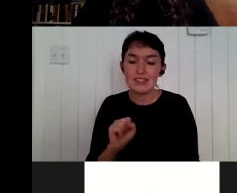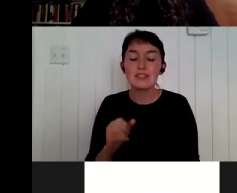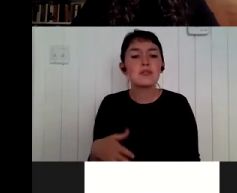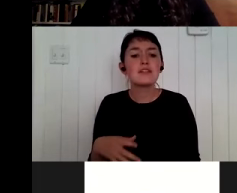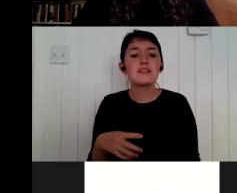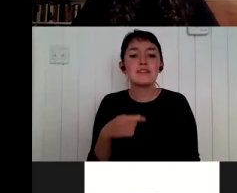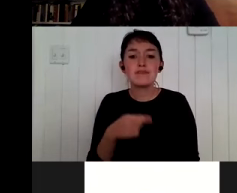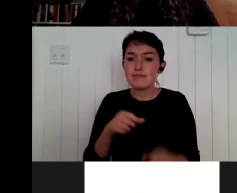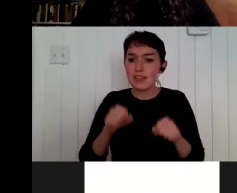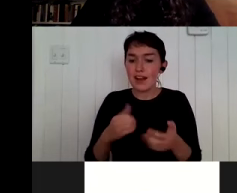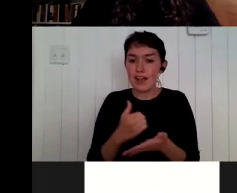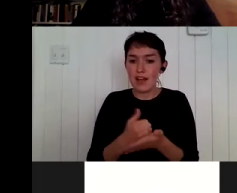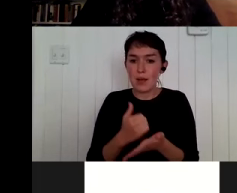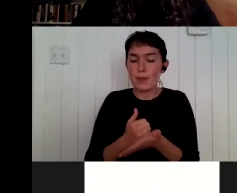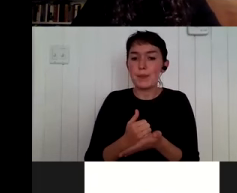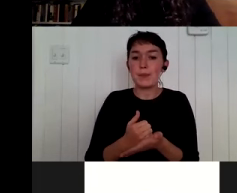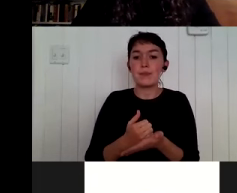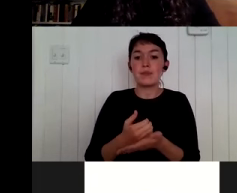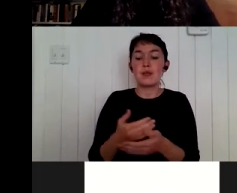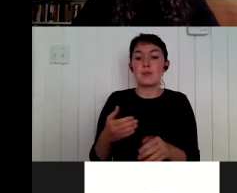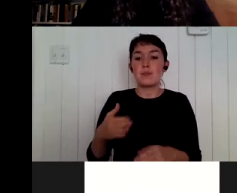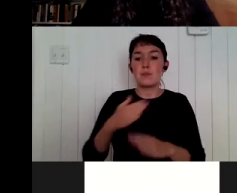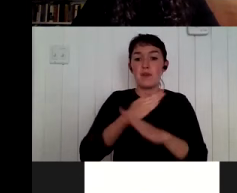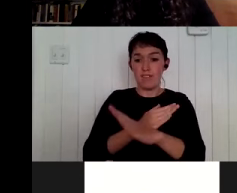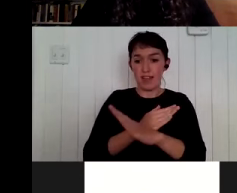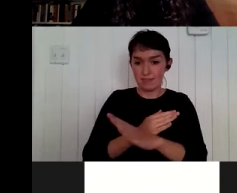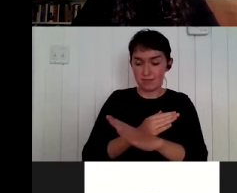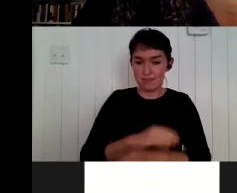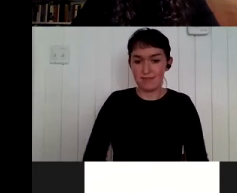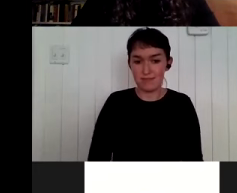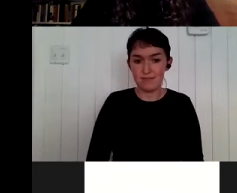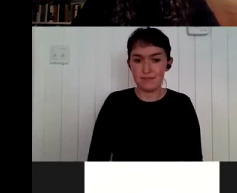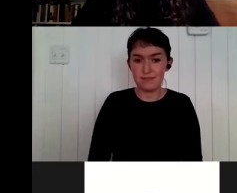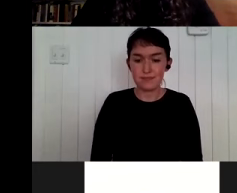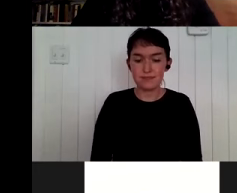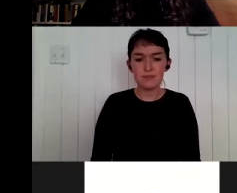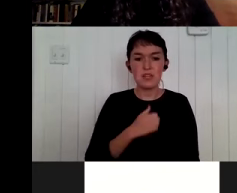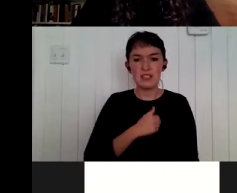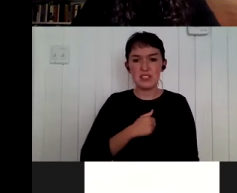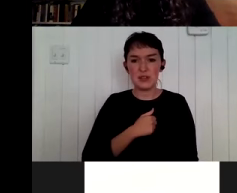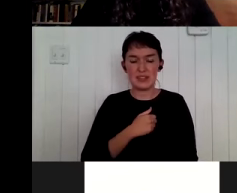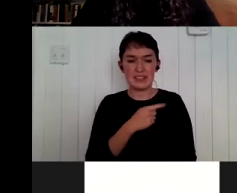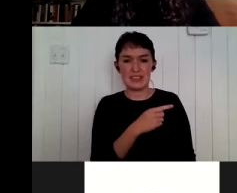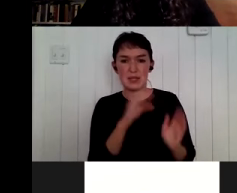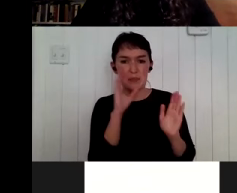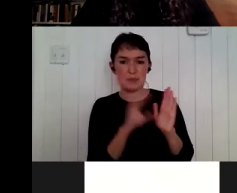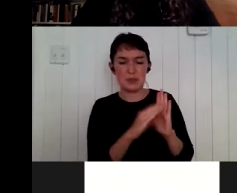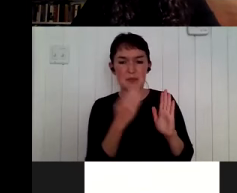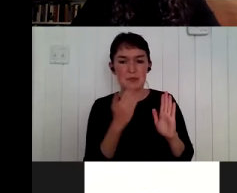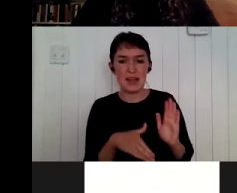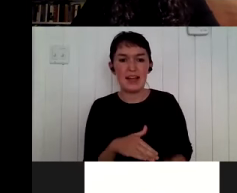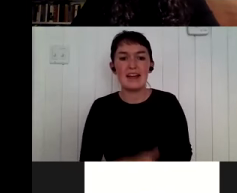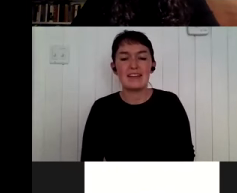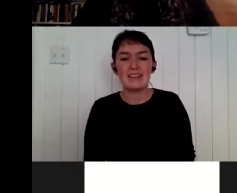intervention or a target for remediation. So this study just came out recently, and I'm sorry the resolution's so bad on it. I just wanted to zoom it in so you can see the numbers really